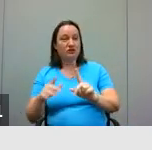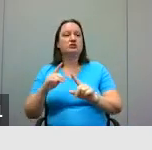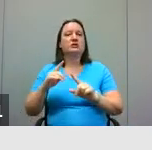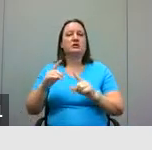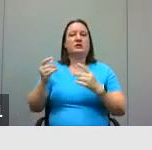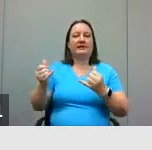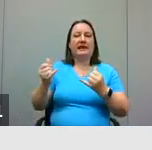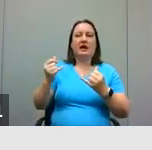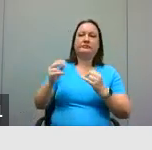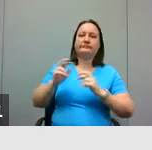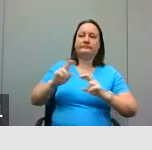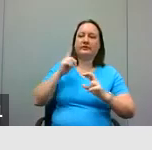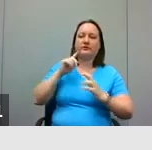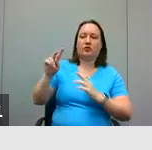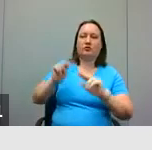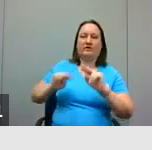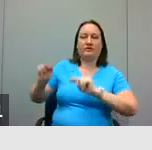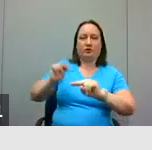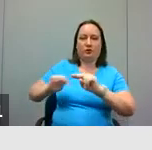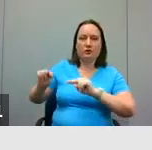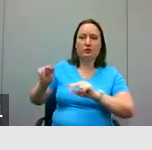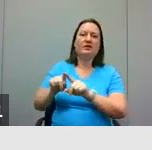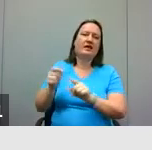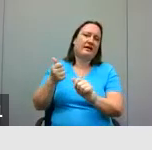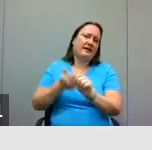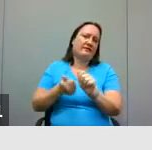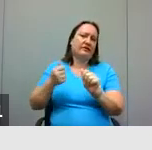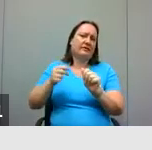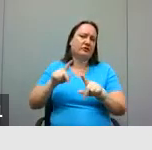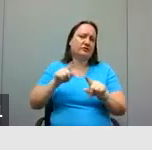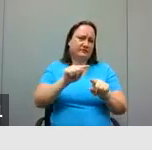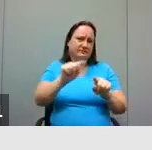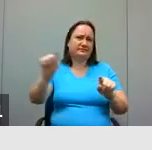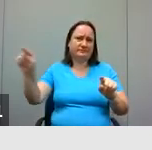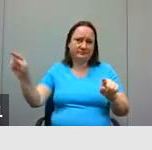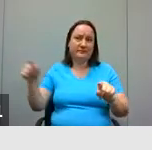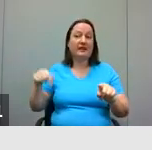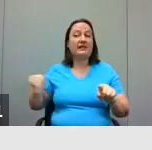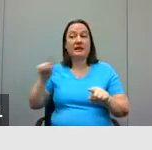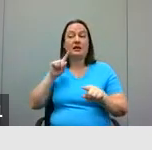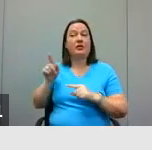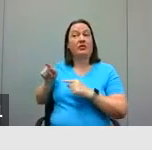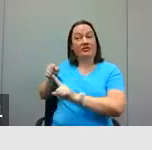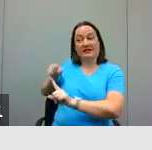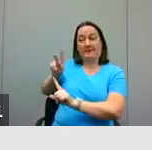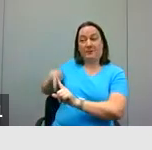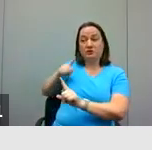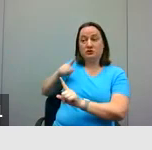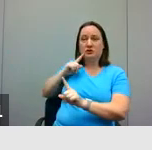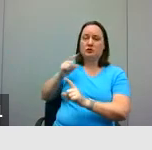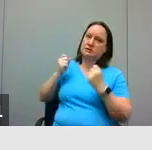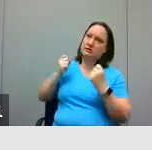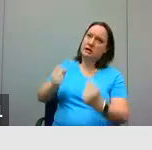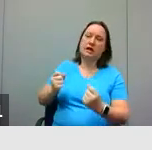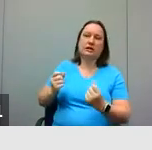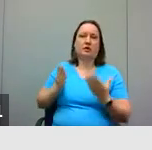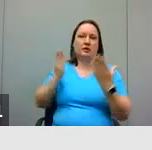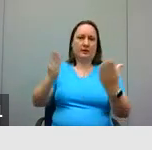like with every applicant. Mm-hmm. They came highly recommended. That's